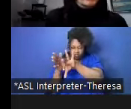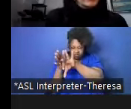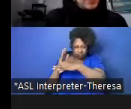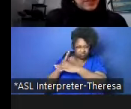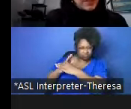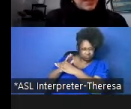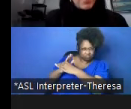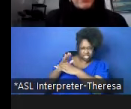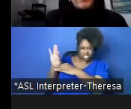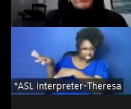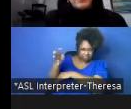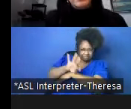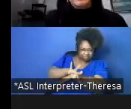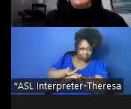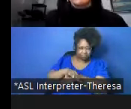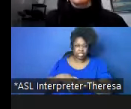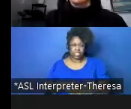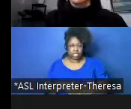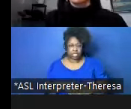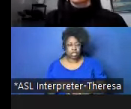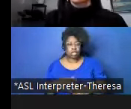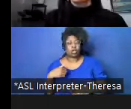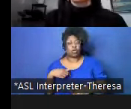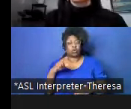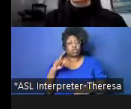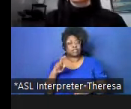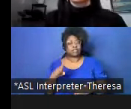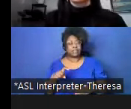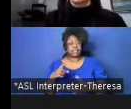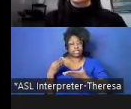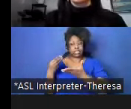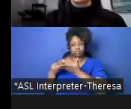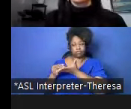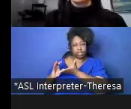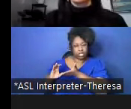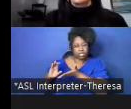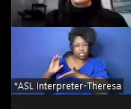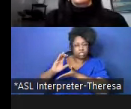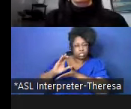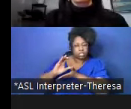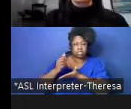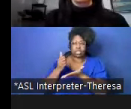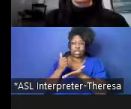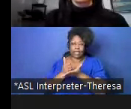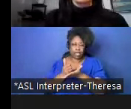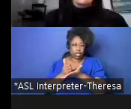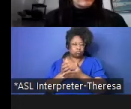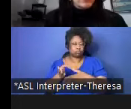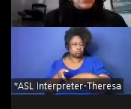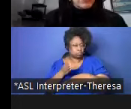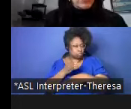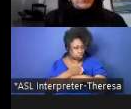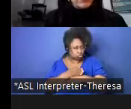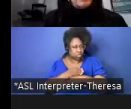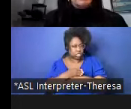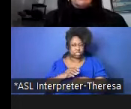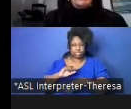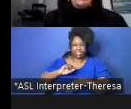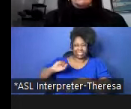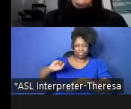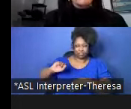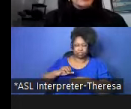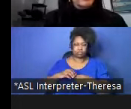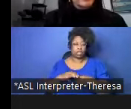stormwater utility to help fund and implement resilience related measures, and then green infrastructure